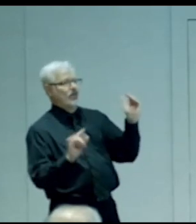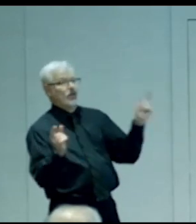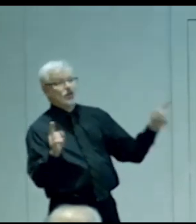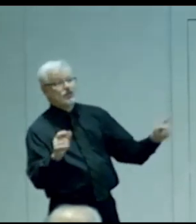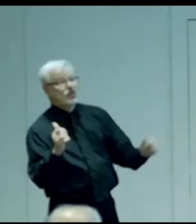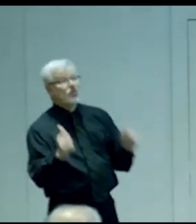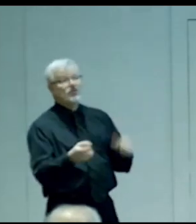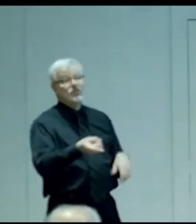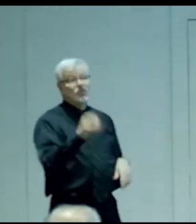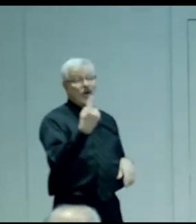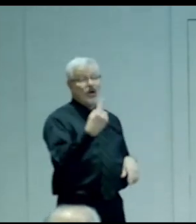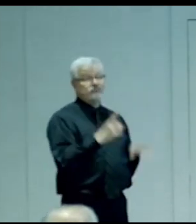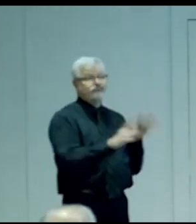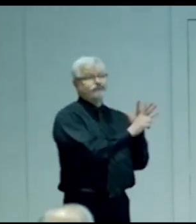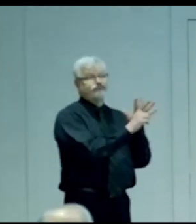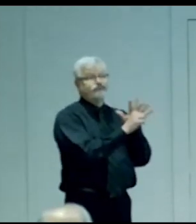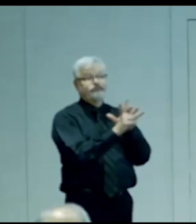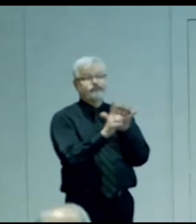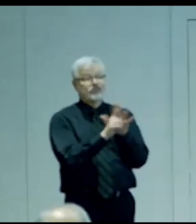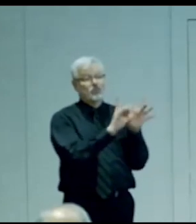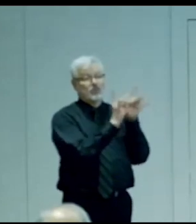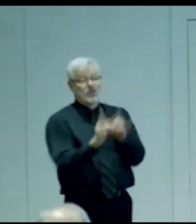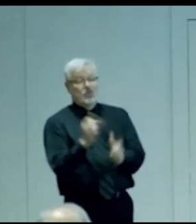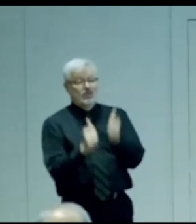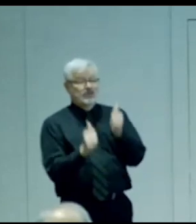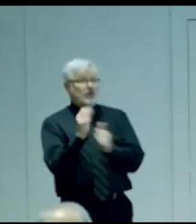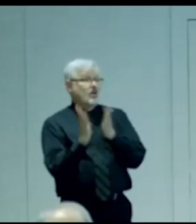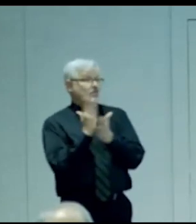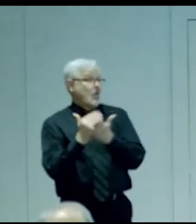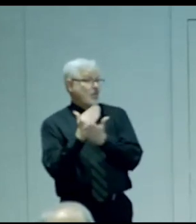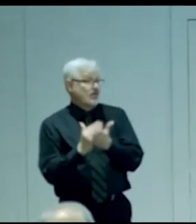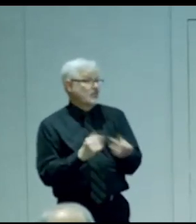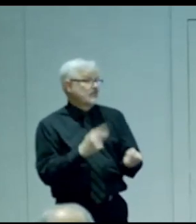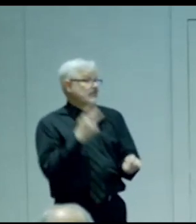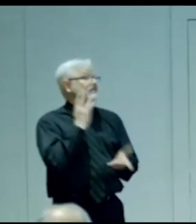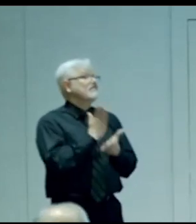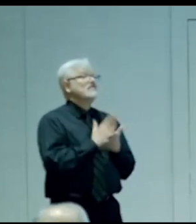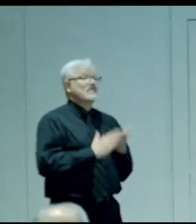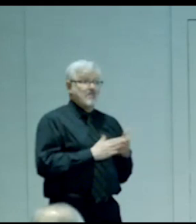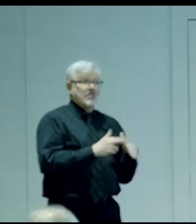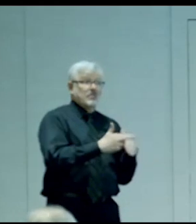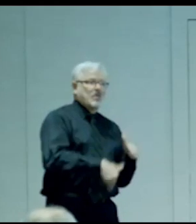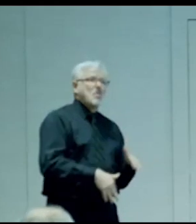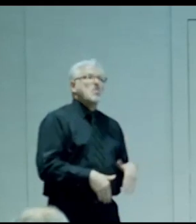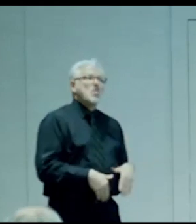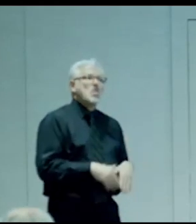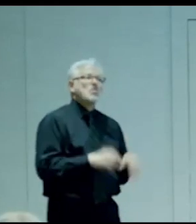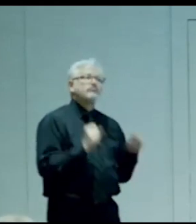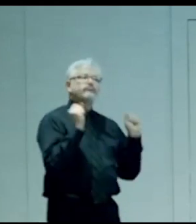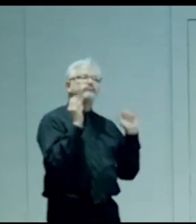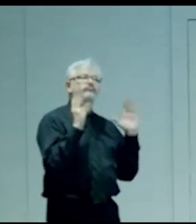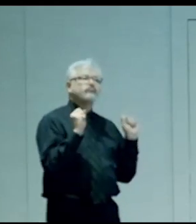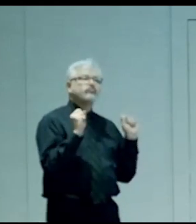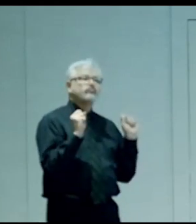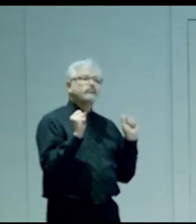which ones occur for which kinds of components. You will find some of these results rather striking and